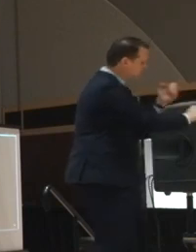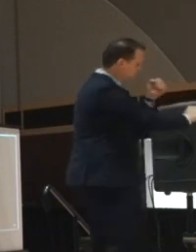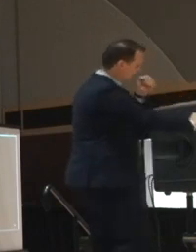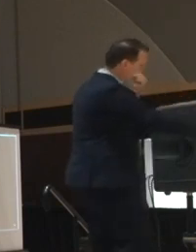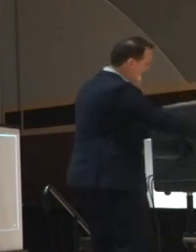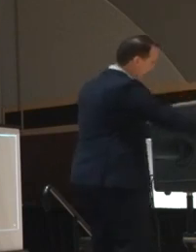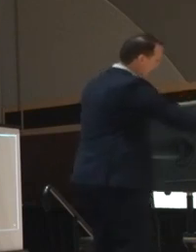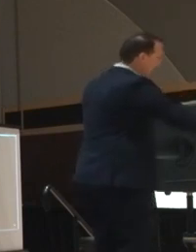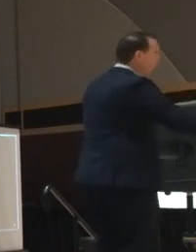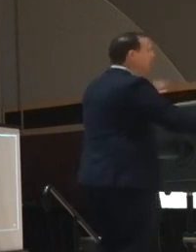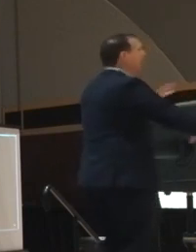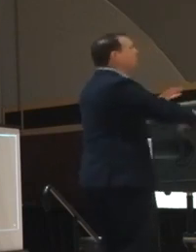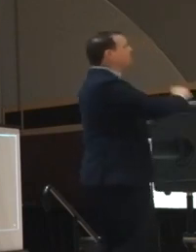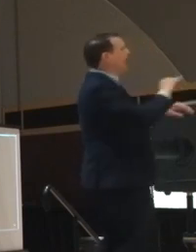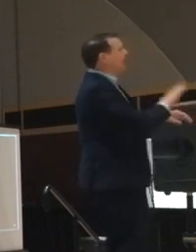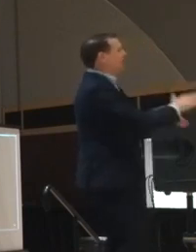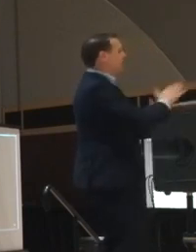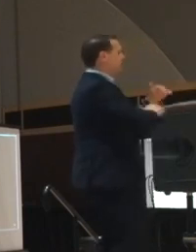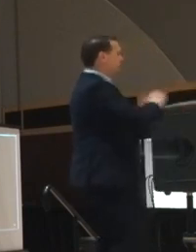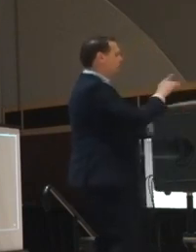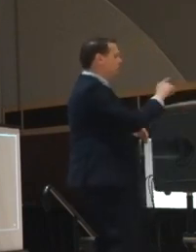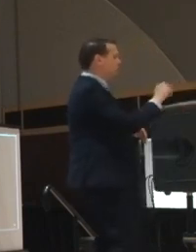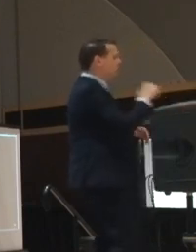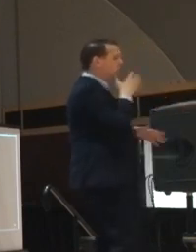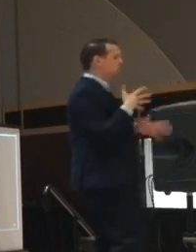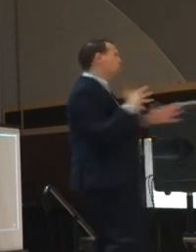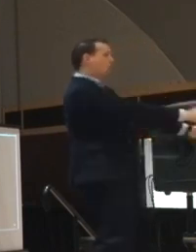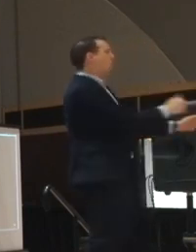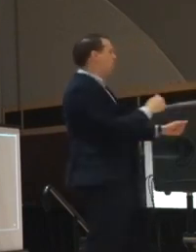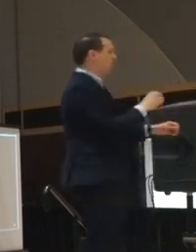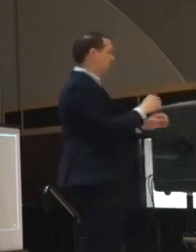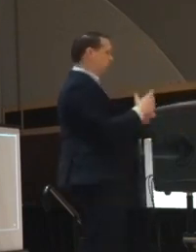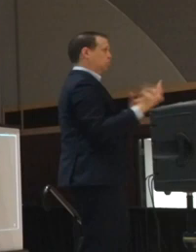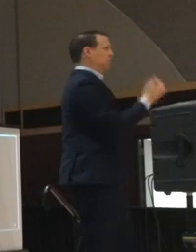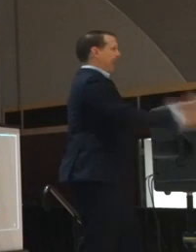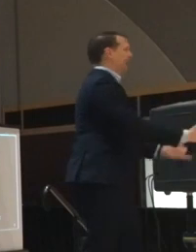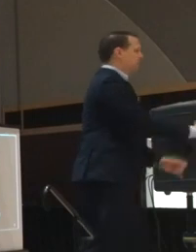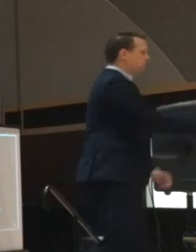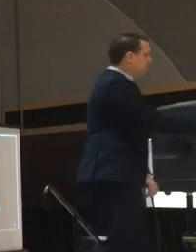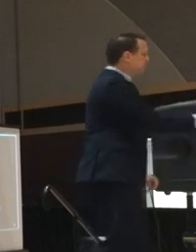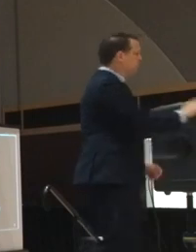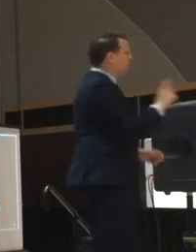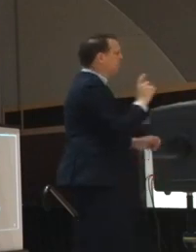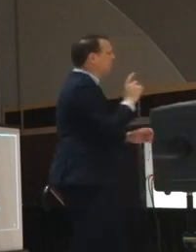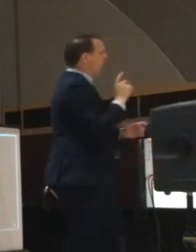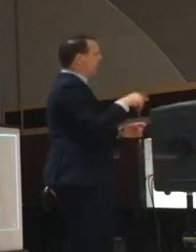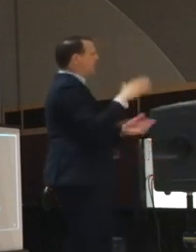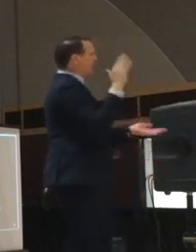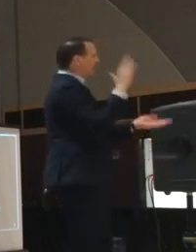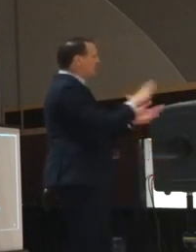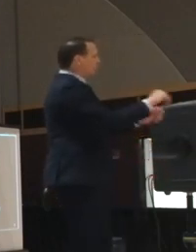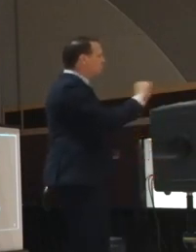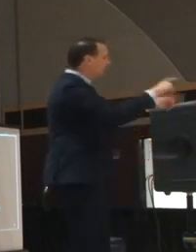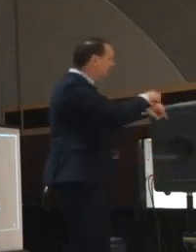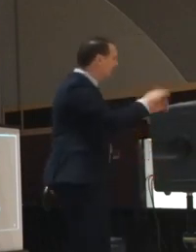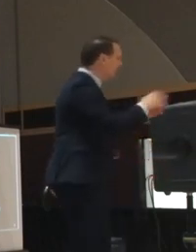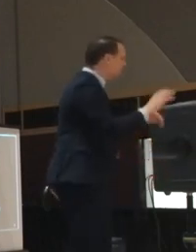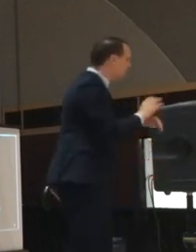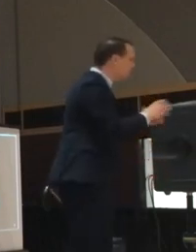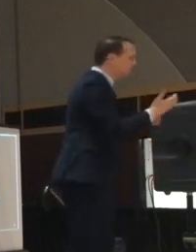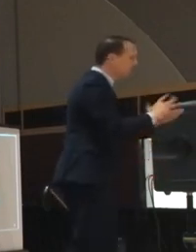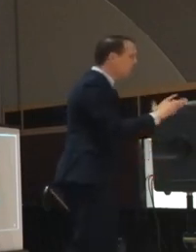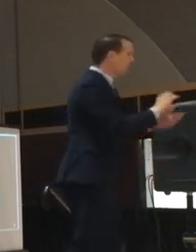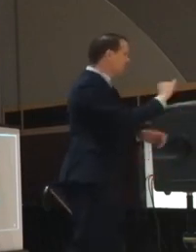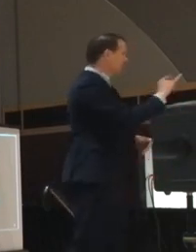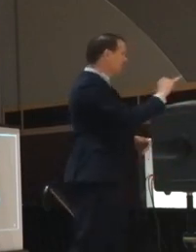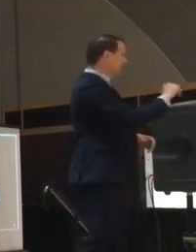Stretch just outside the comfort zone, but we don't chuck them in the deep end of the pool. We got to limit the screen time in the computers. Silicon Valley